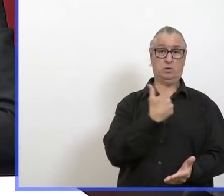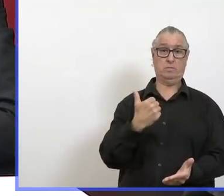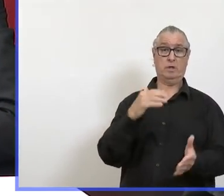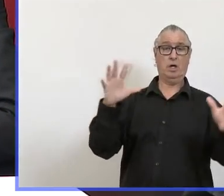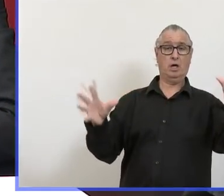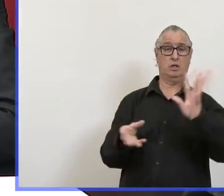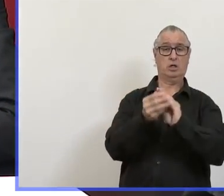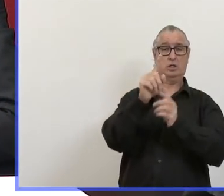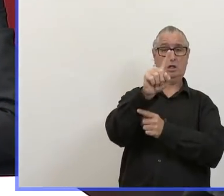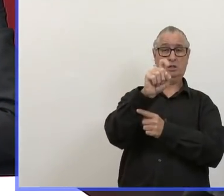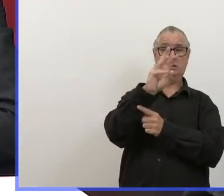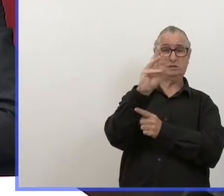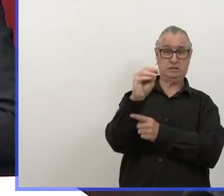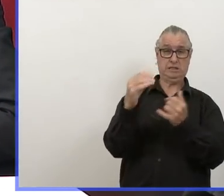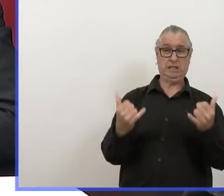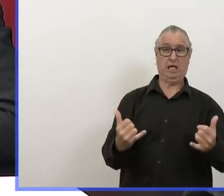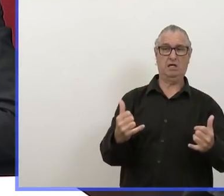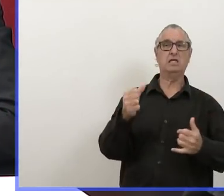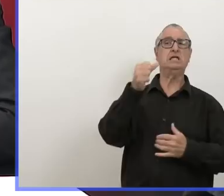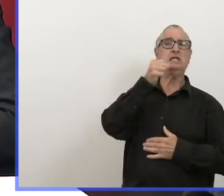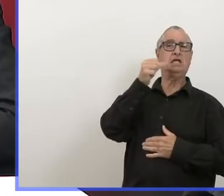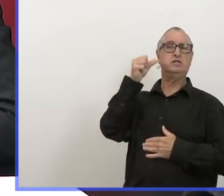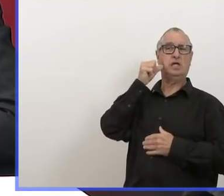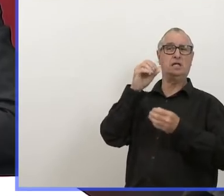40 patients aren't going to disappear by the end of next week.